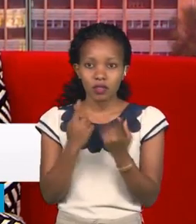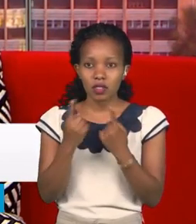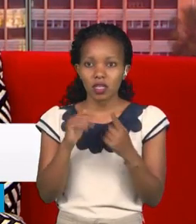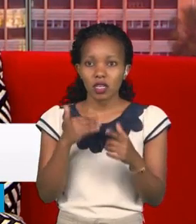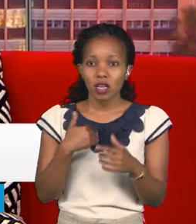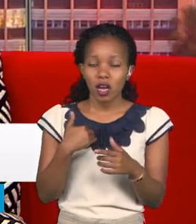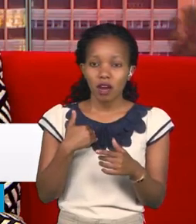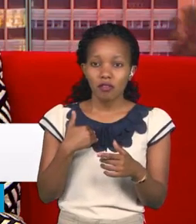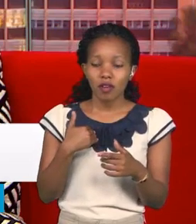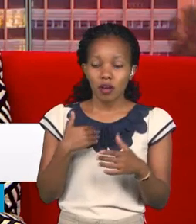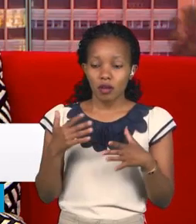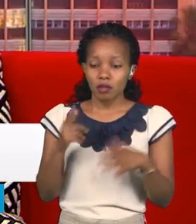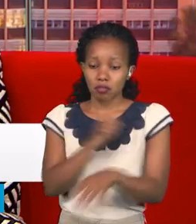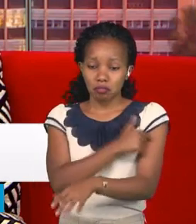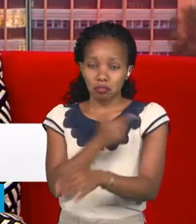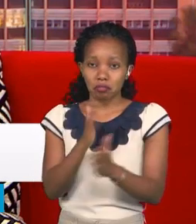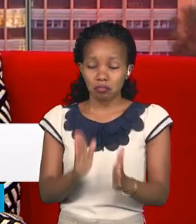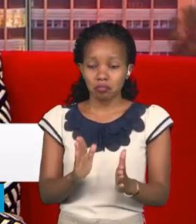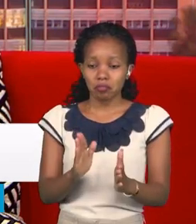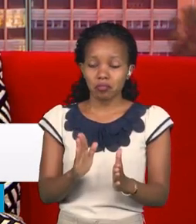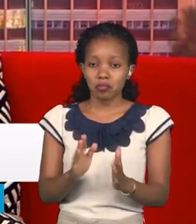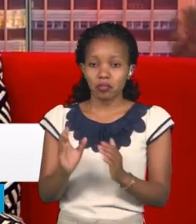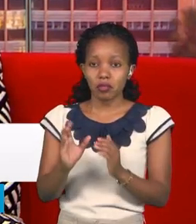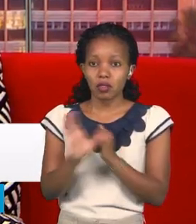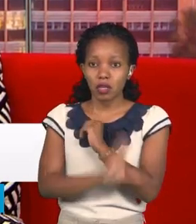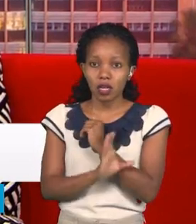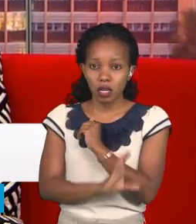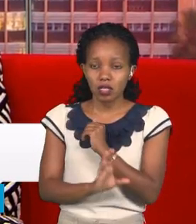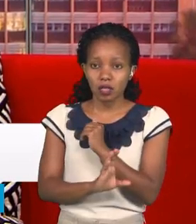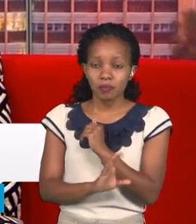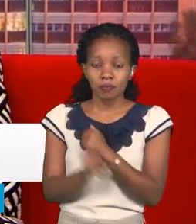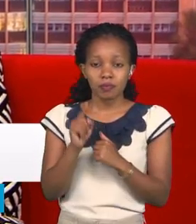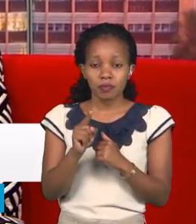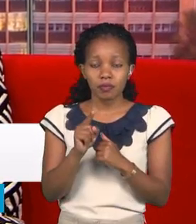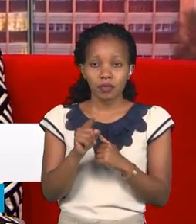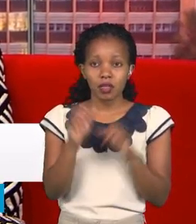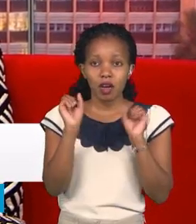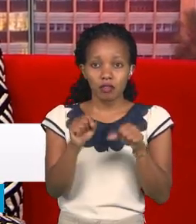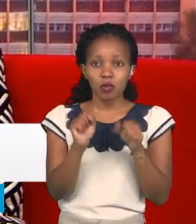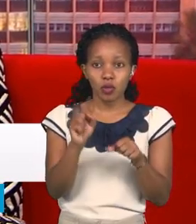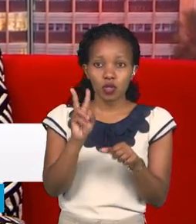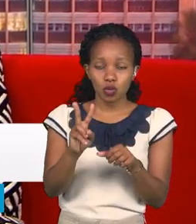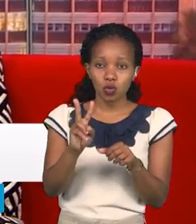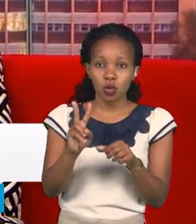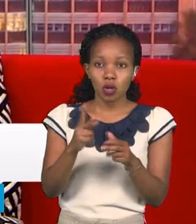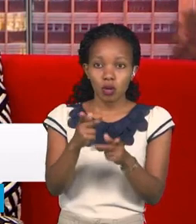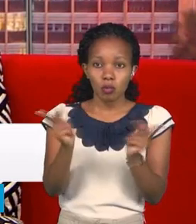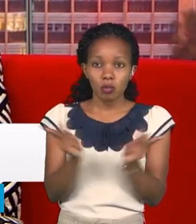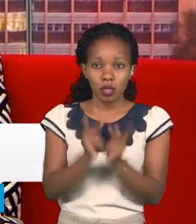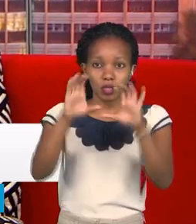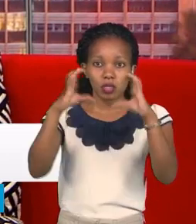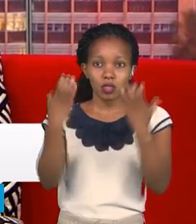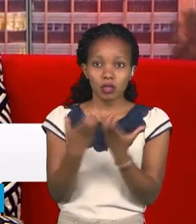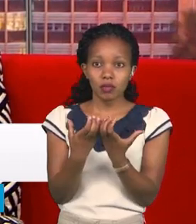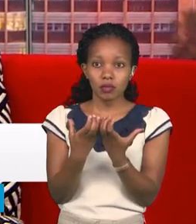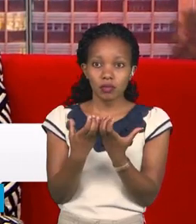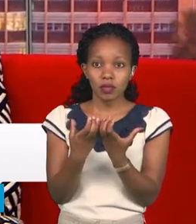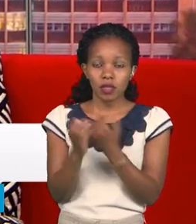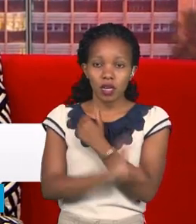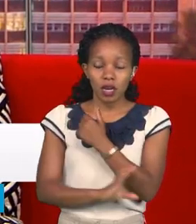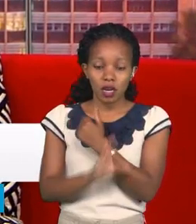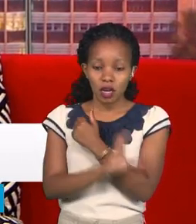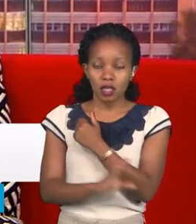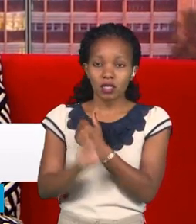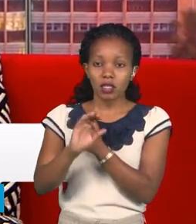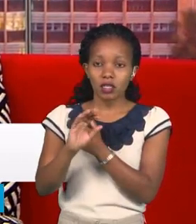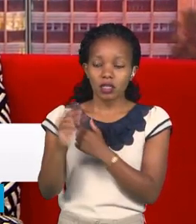have PET scan in the country today. Now, PET scan is available only in two places in on the whole continent. Wow. Now, Kenya is the third country to have it.